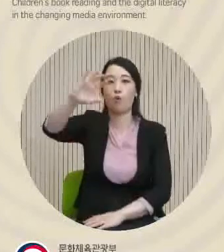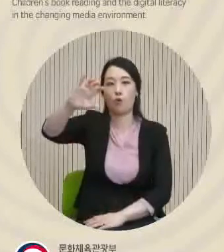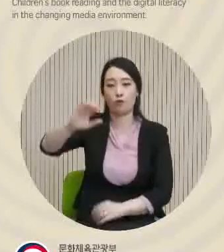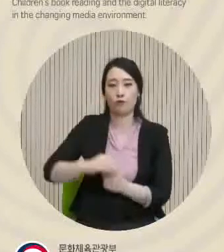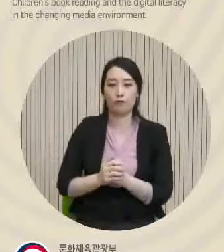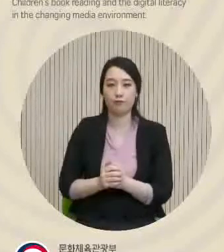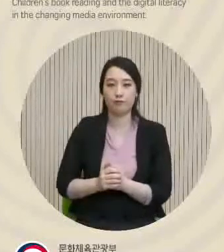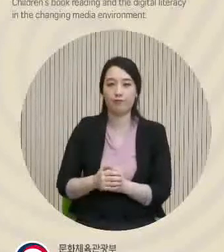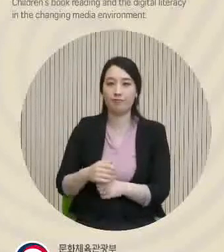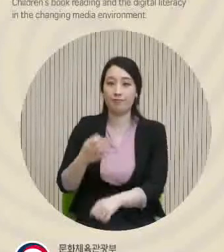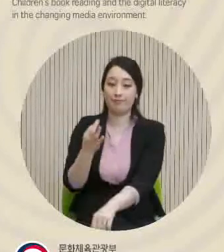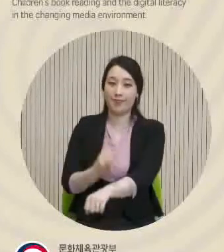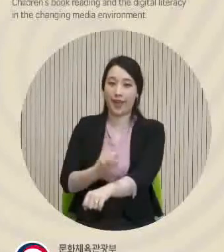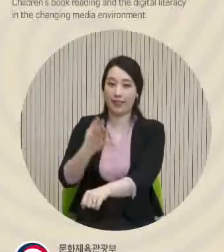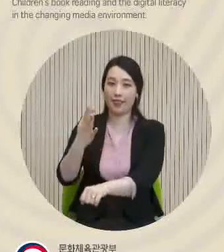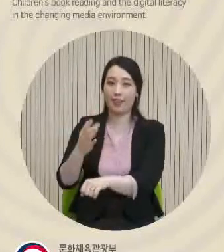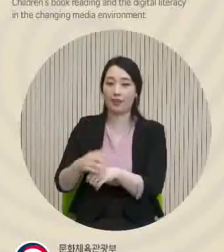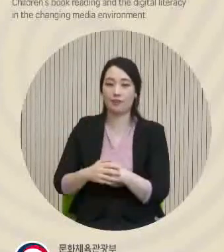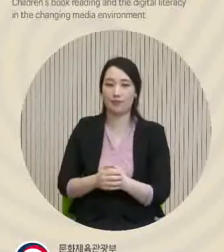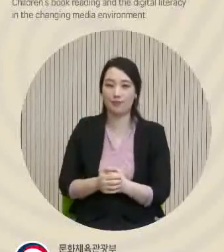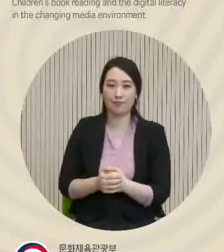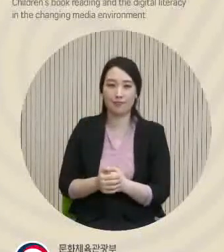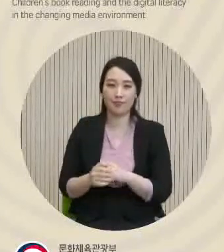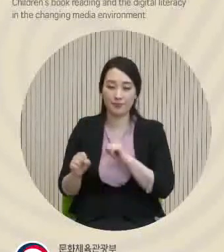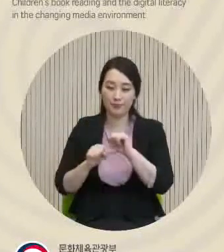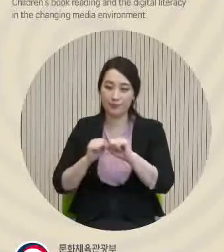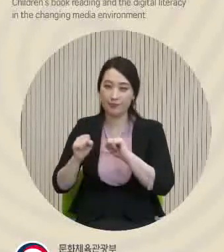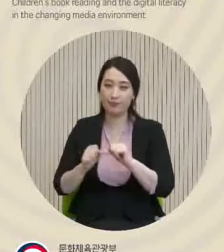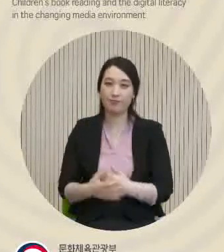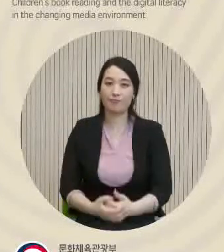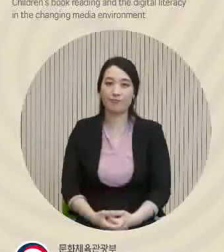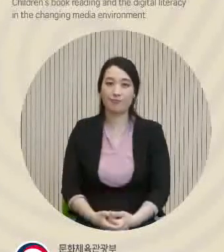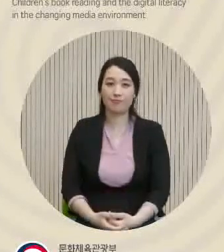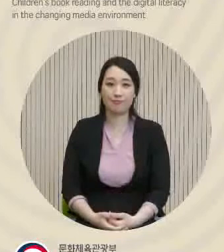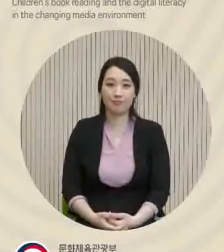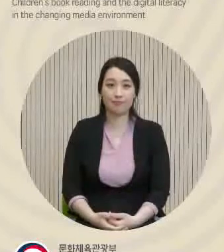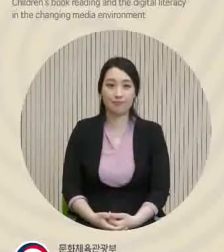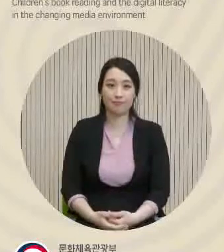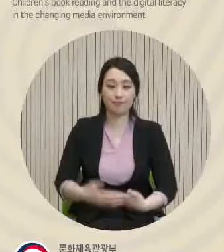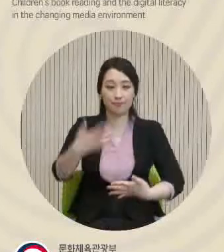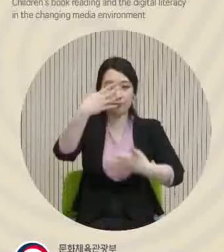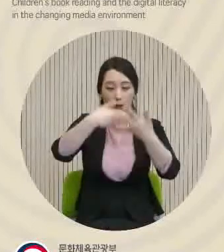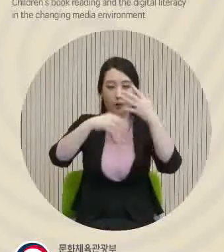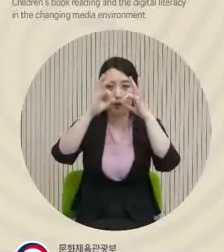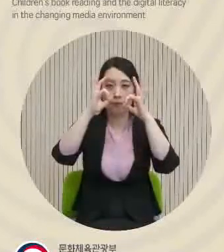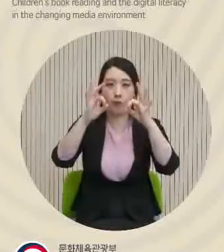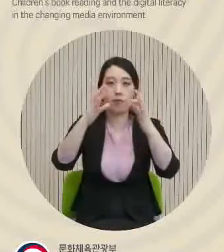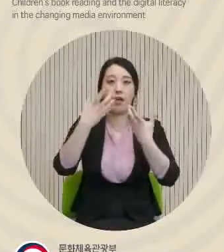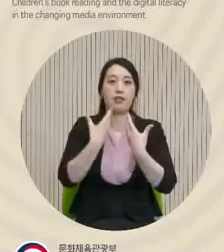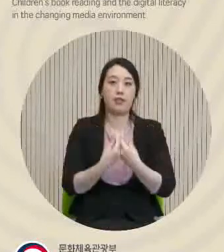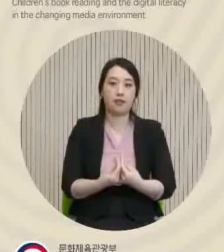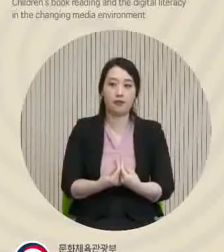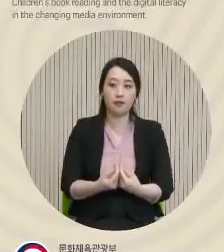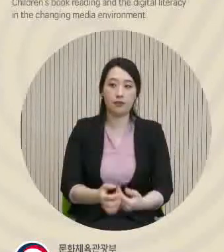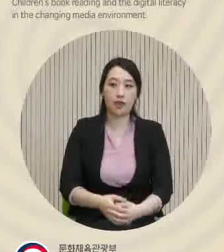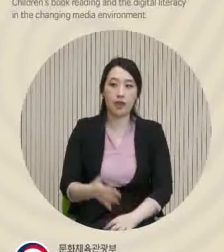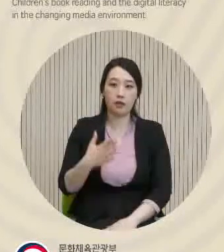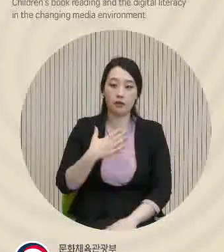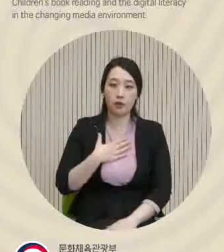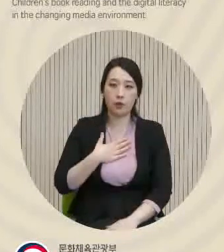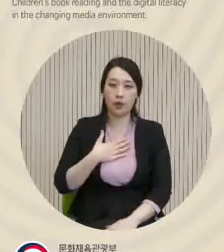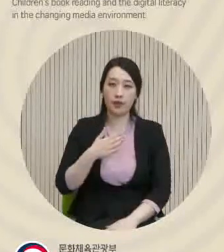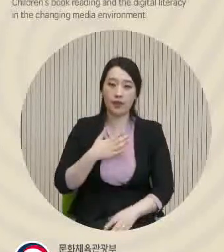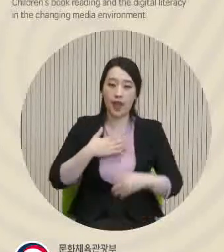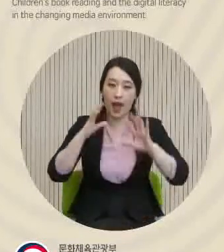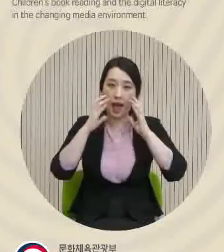the Bookstagram and they picture it and upload it on the website. It is a simplified version of the